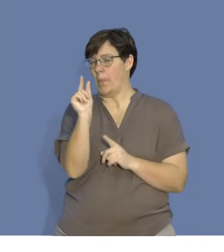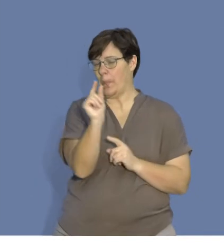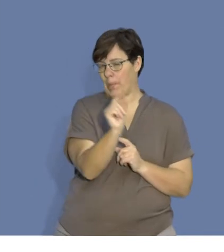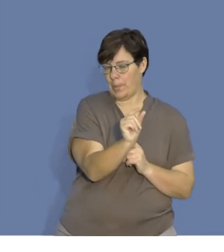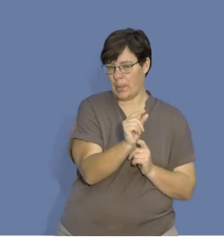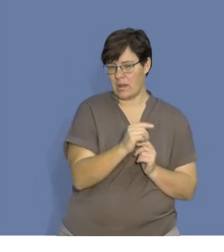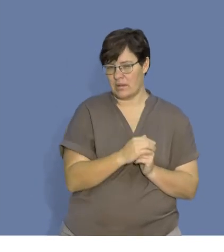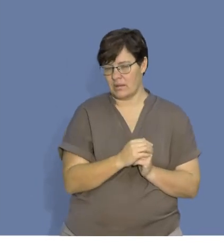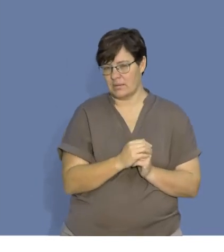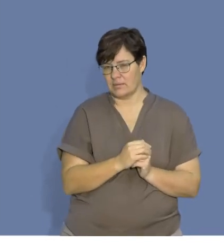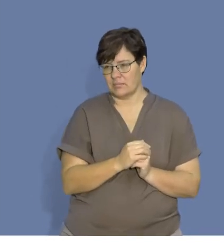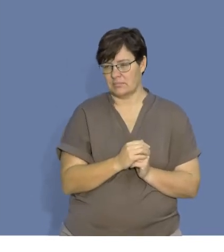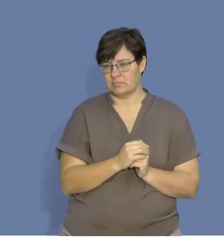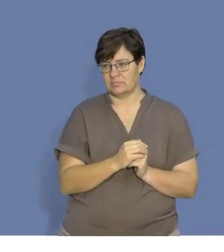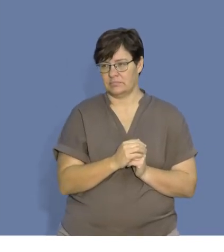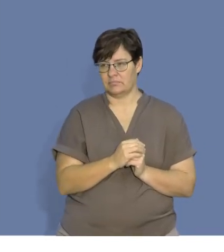Let's see what happens.